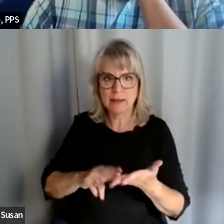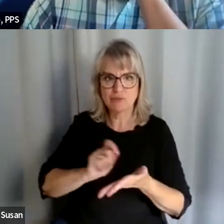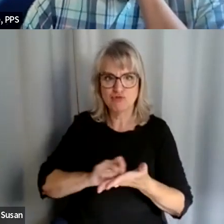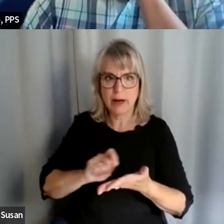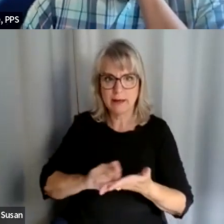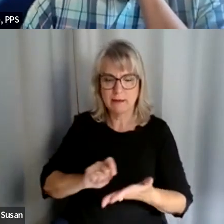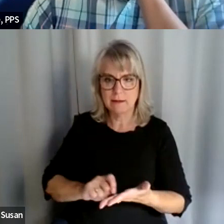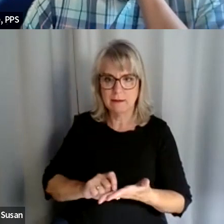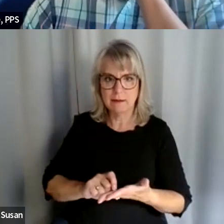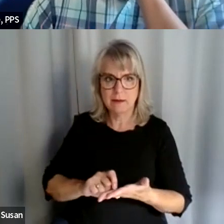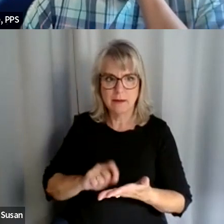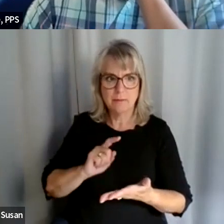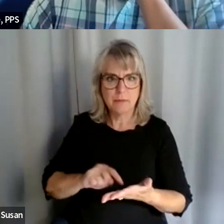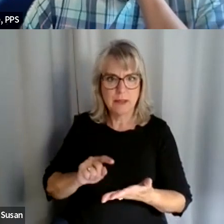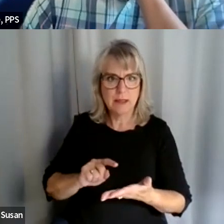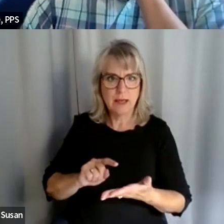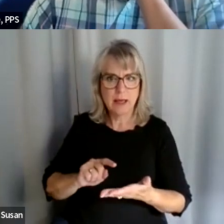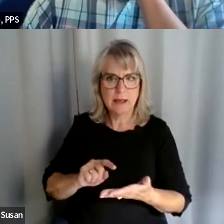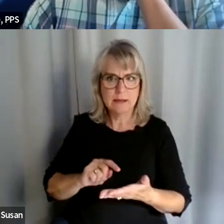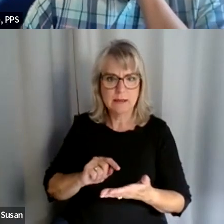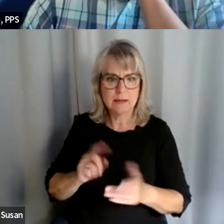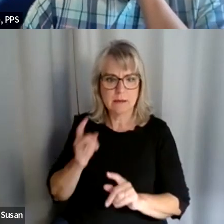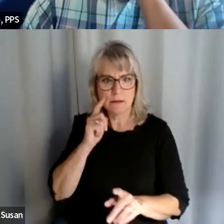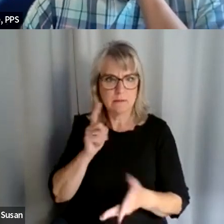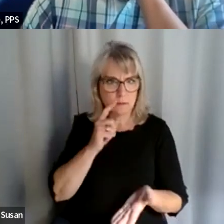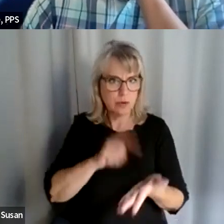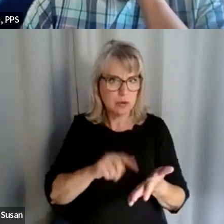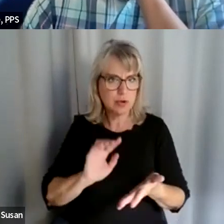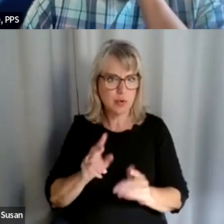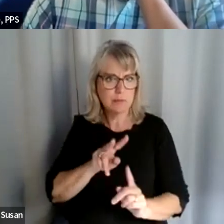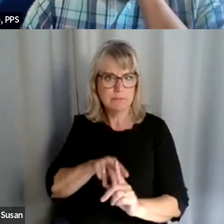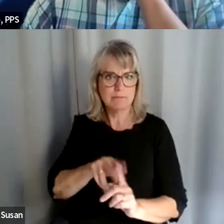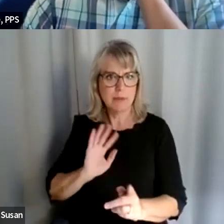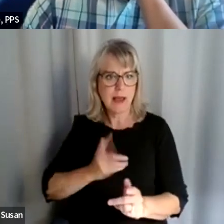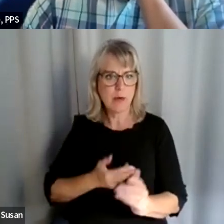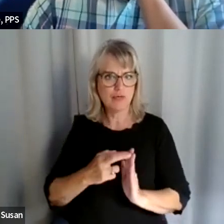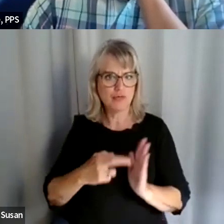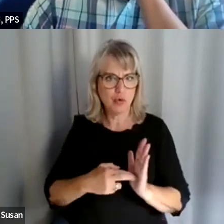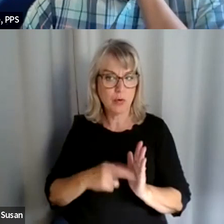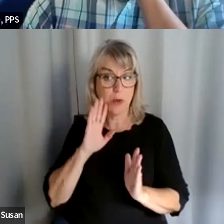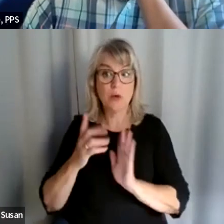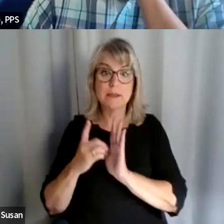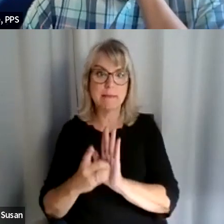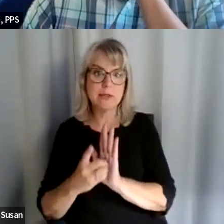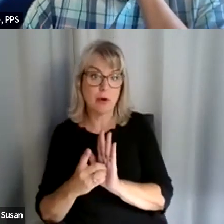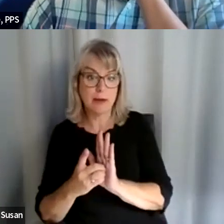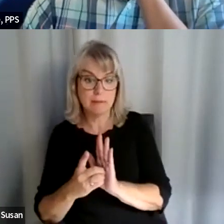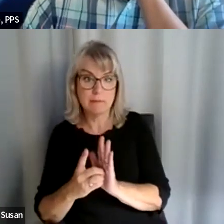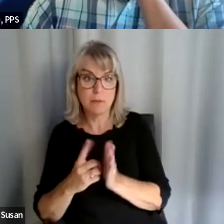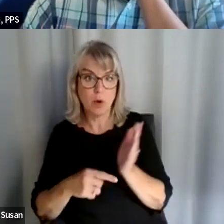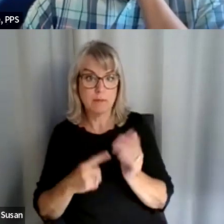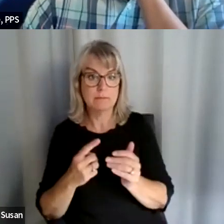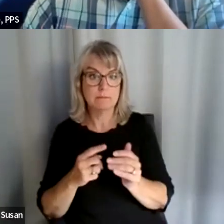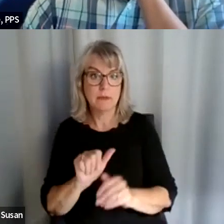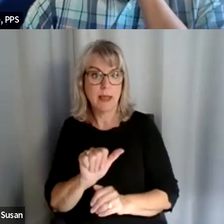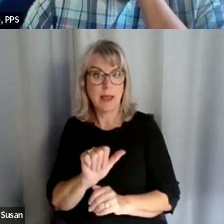has looked at the proposed FAR rules and is going to essentially give us a demonstration of how